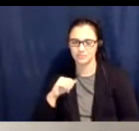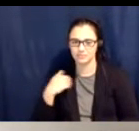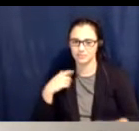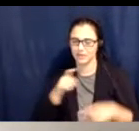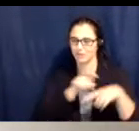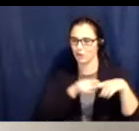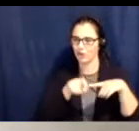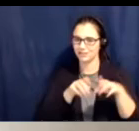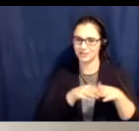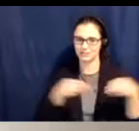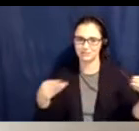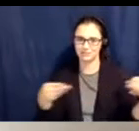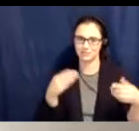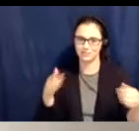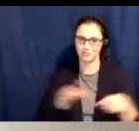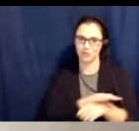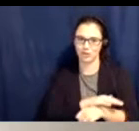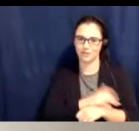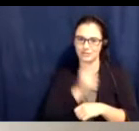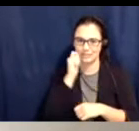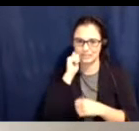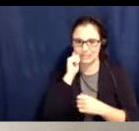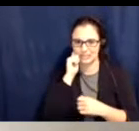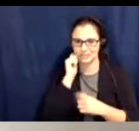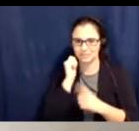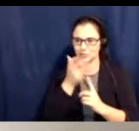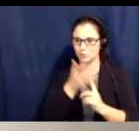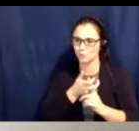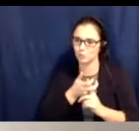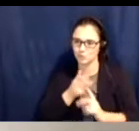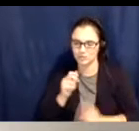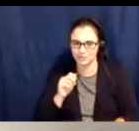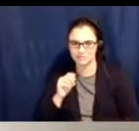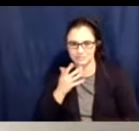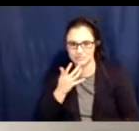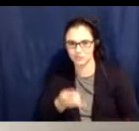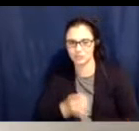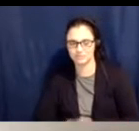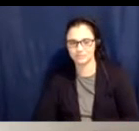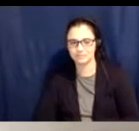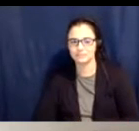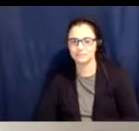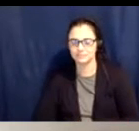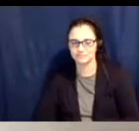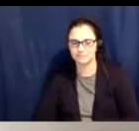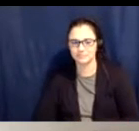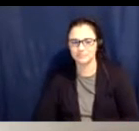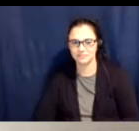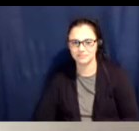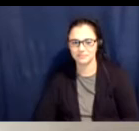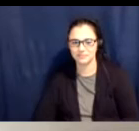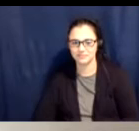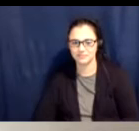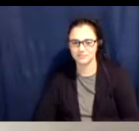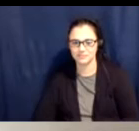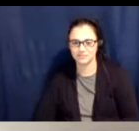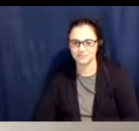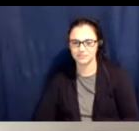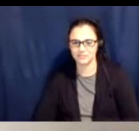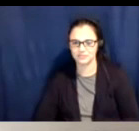skin suits. Right, Very interesting. very.